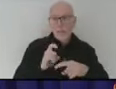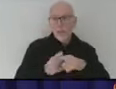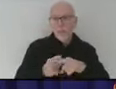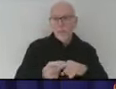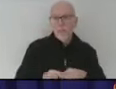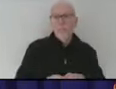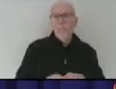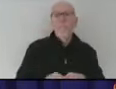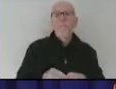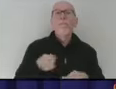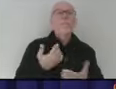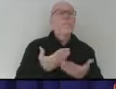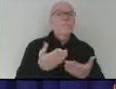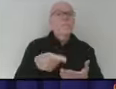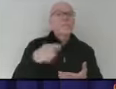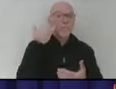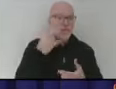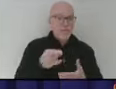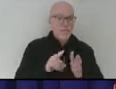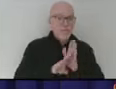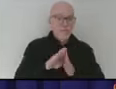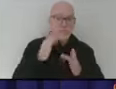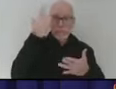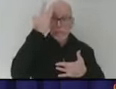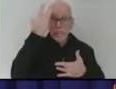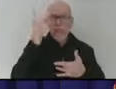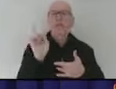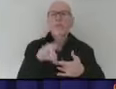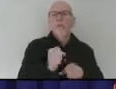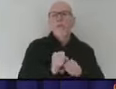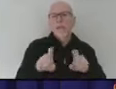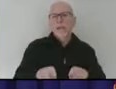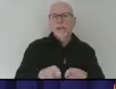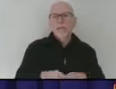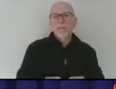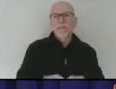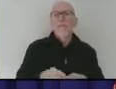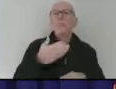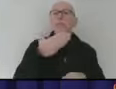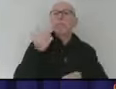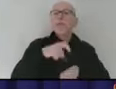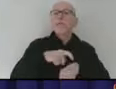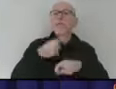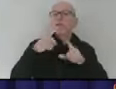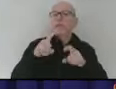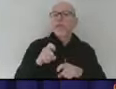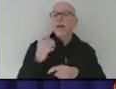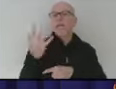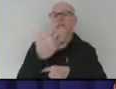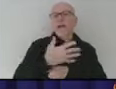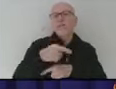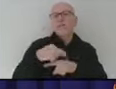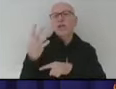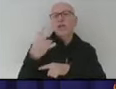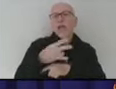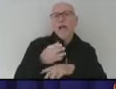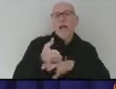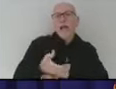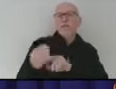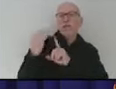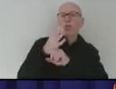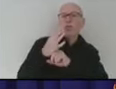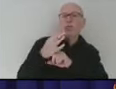advised them to get tested if they developed symptoms. The best window for testing is 5 to 7 days after exposure, which is why the